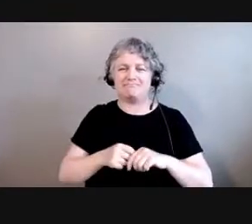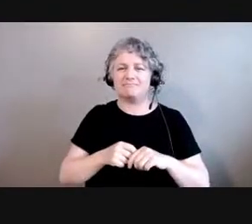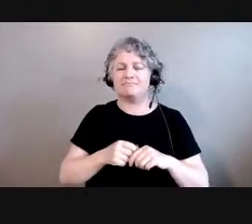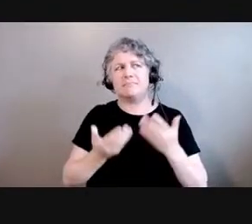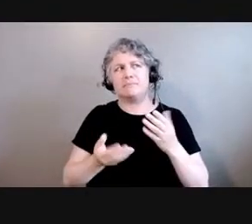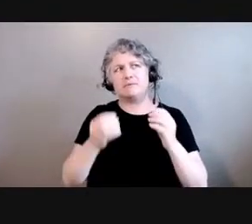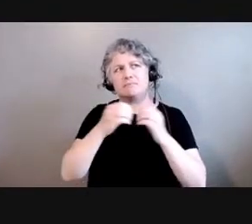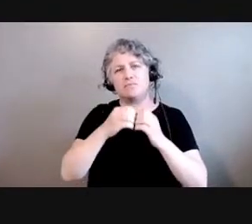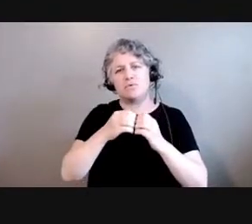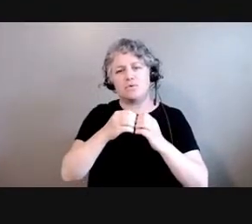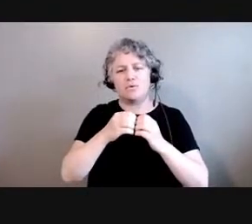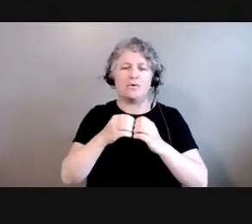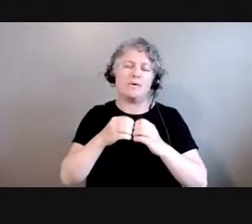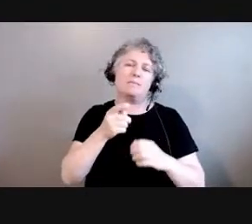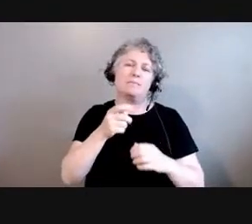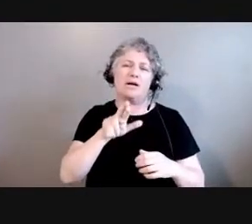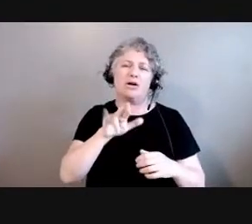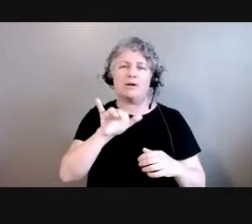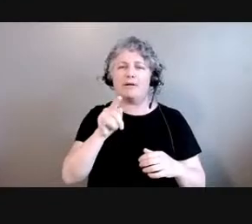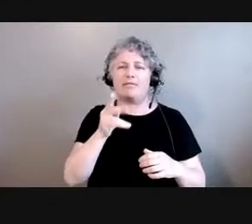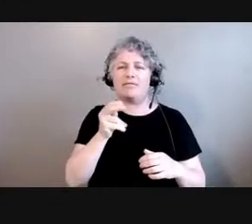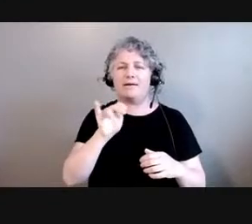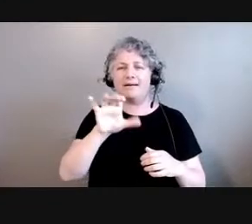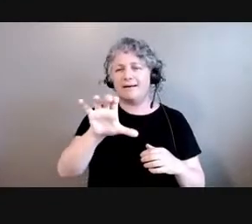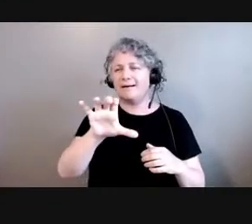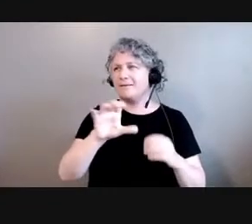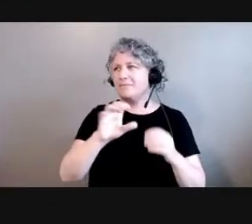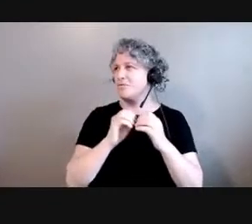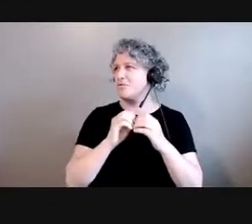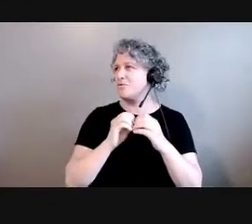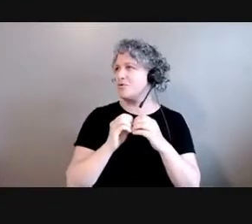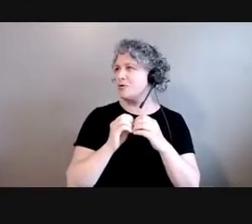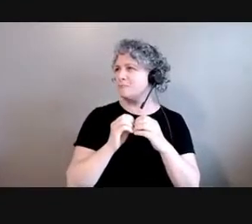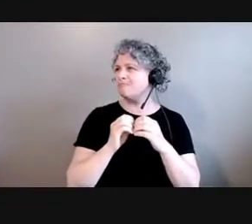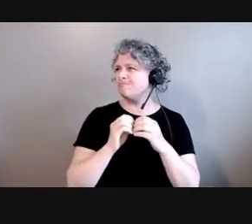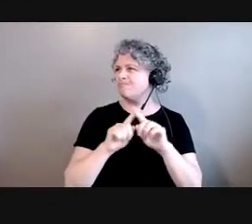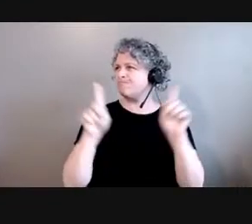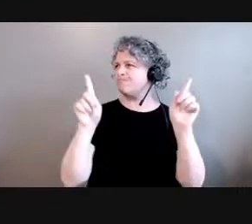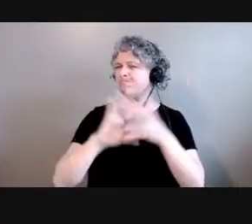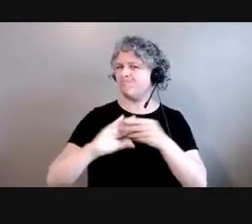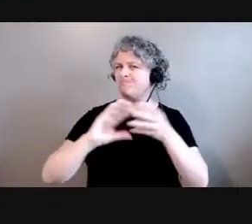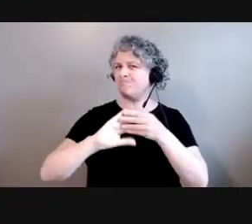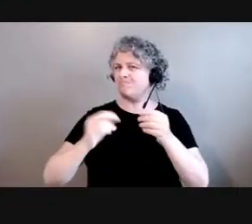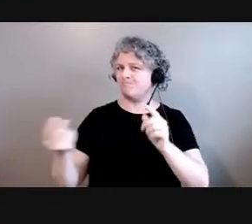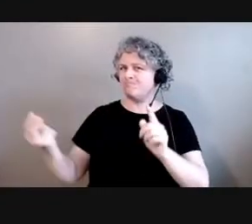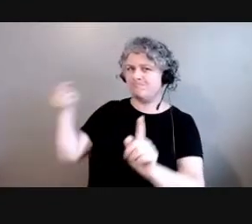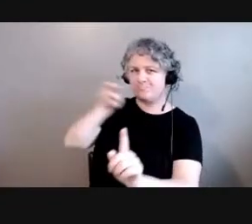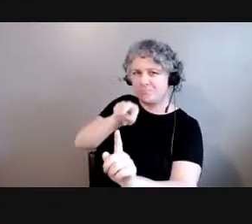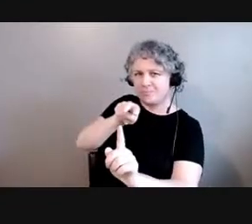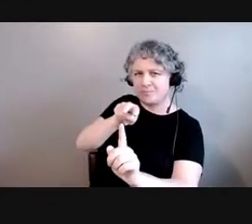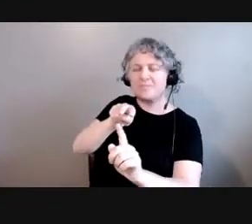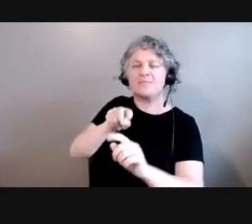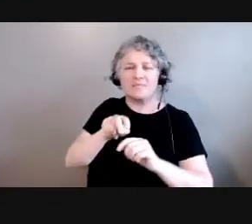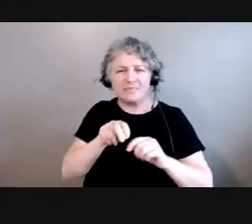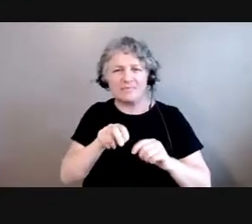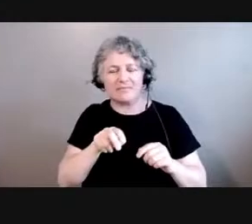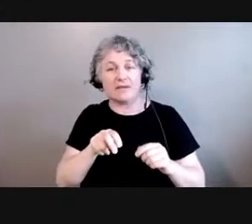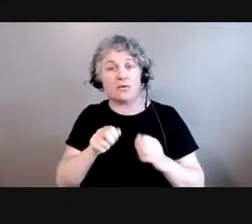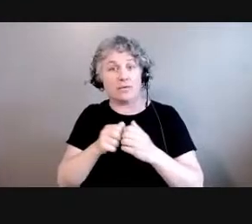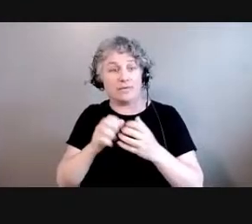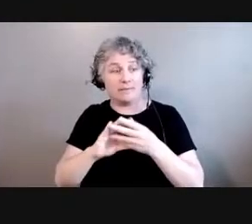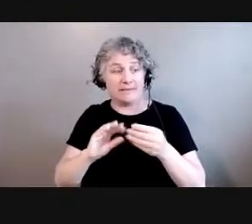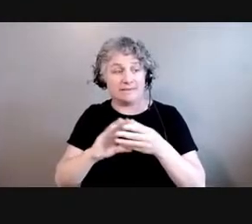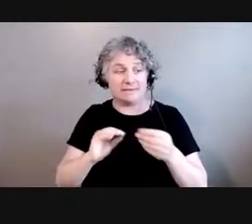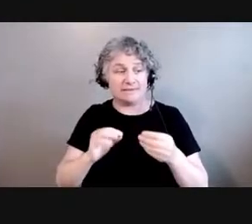more peripatetic, a little bit more of a different flavor of story, but with a message